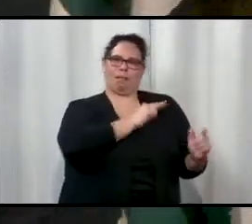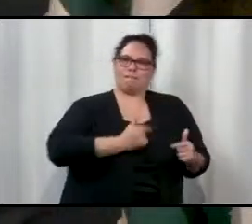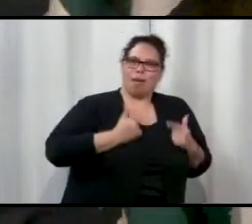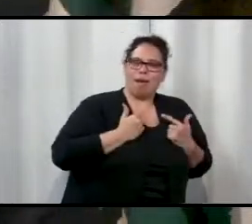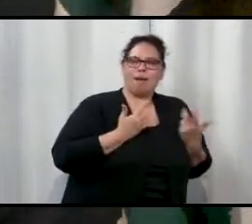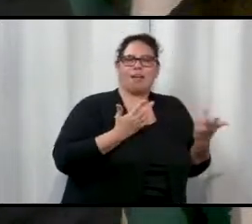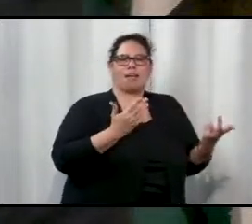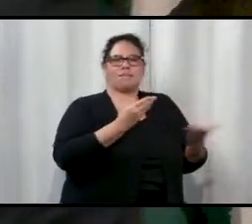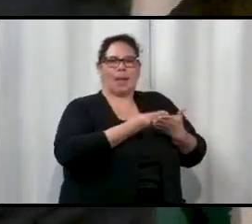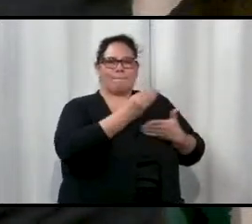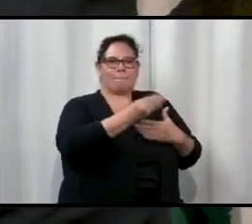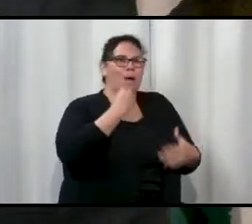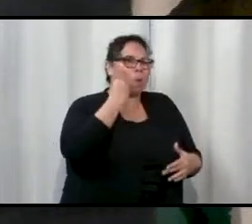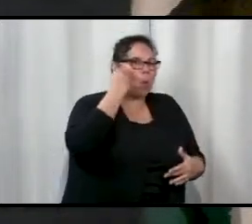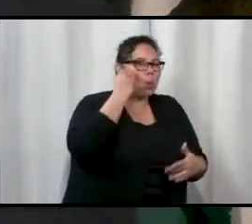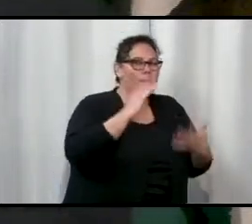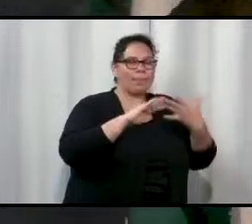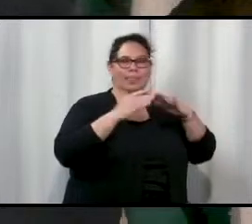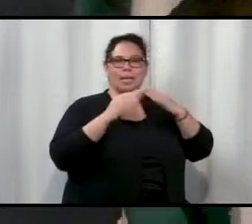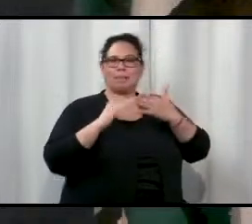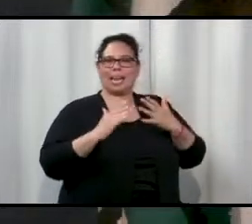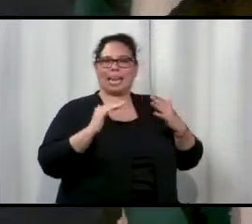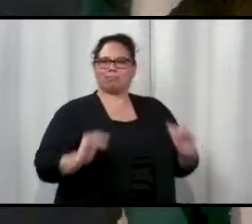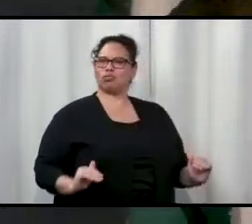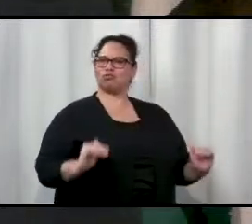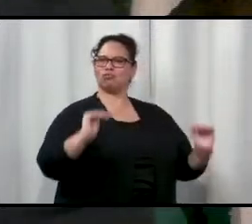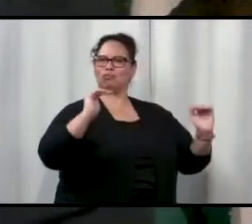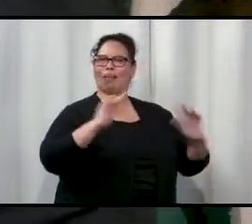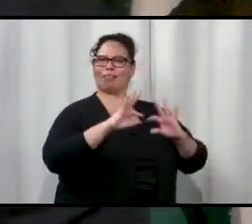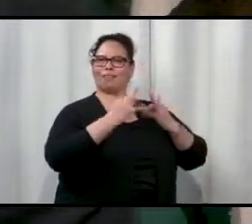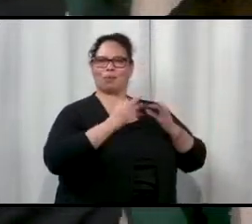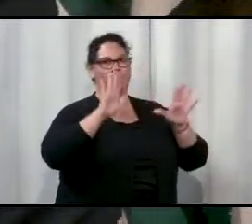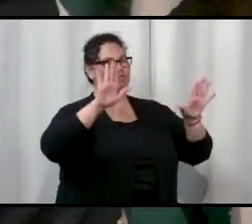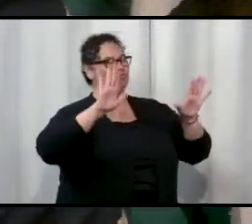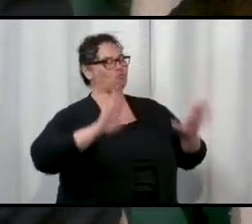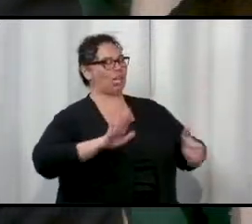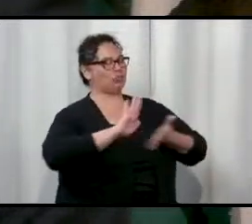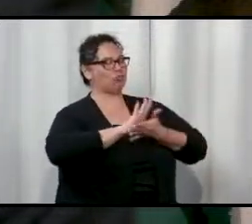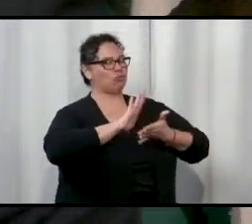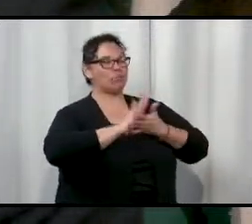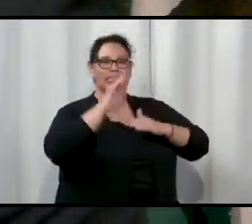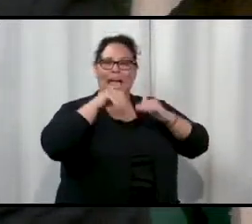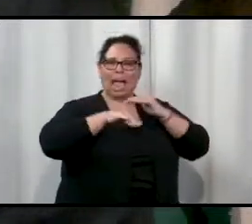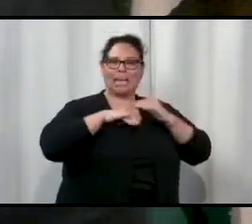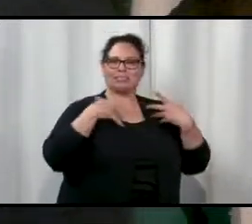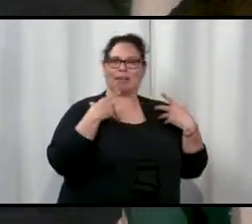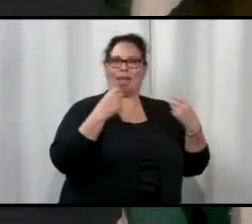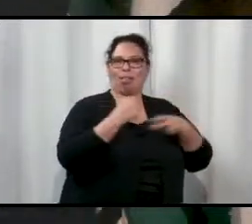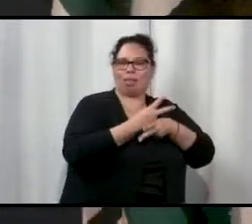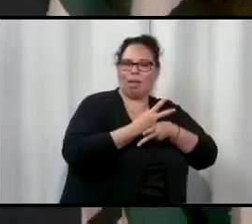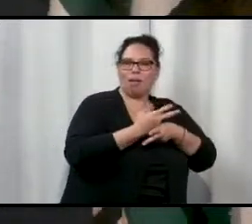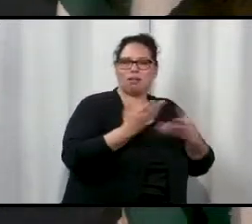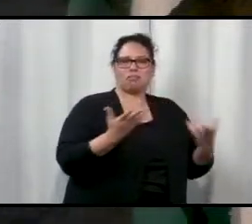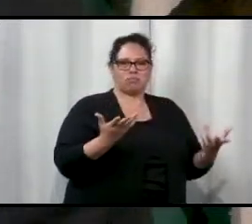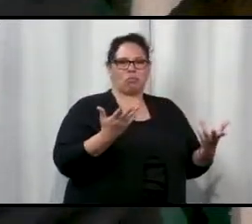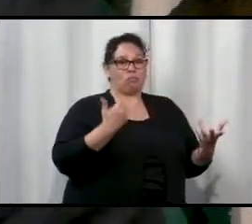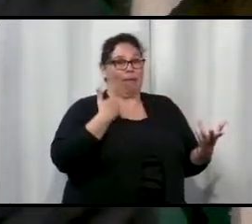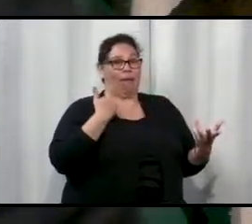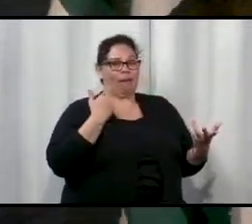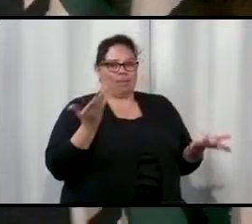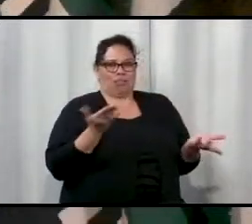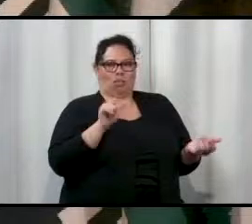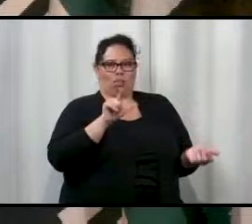able to buy a home in your community, raise a family, have great schools, have access to health care, and that's what we have in Long